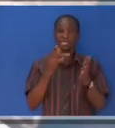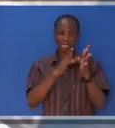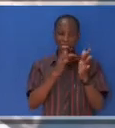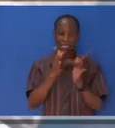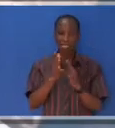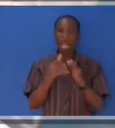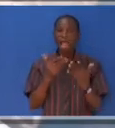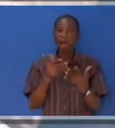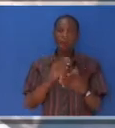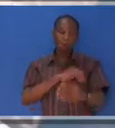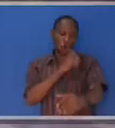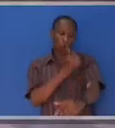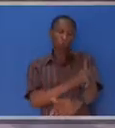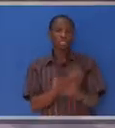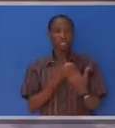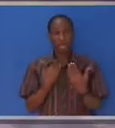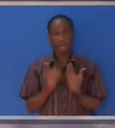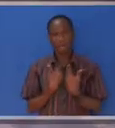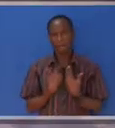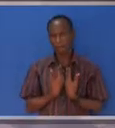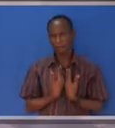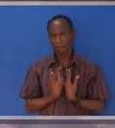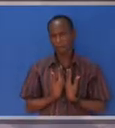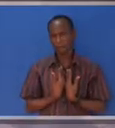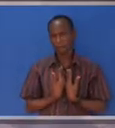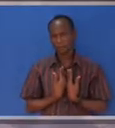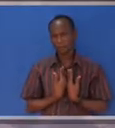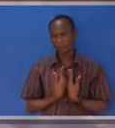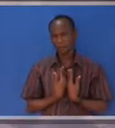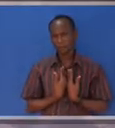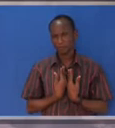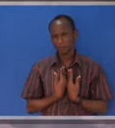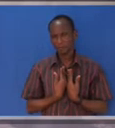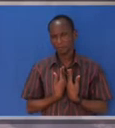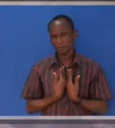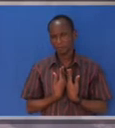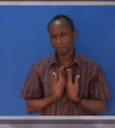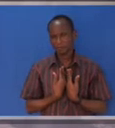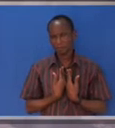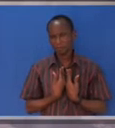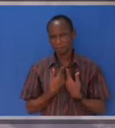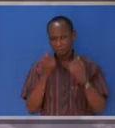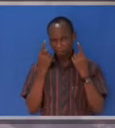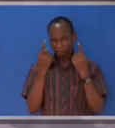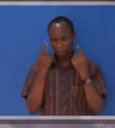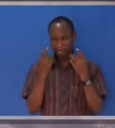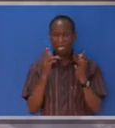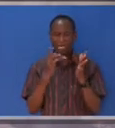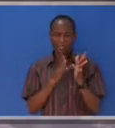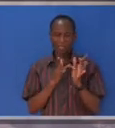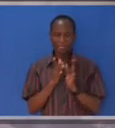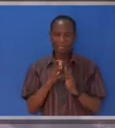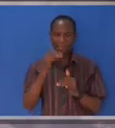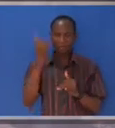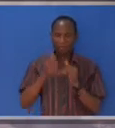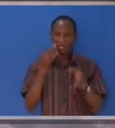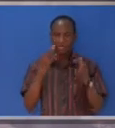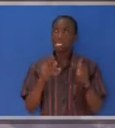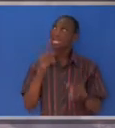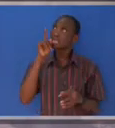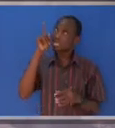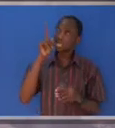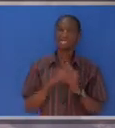Lord Jesus Christ. Jesus Christ, onu no bebu atia te muda. Wona omwedi aman panyini